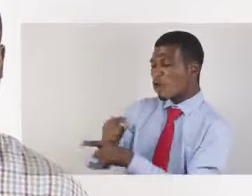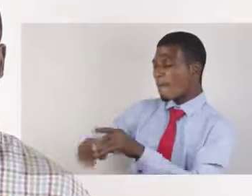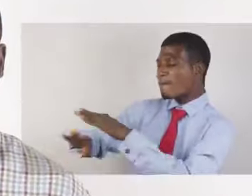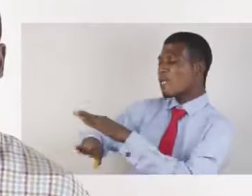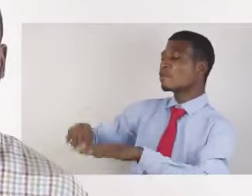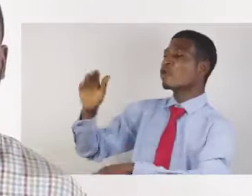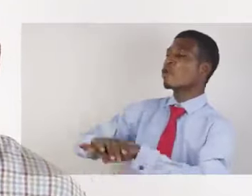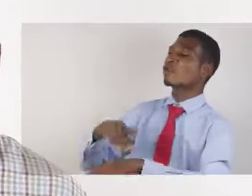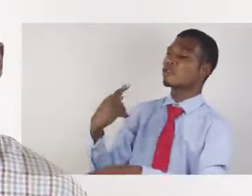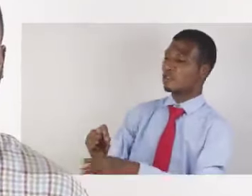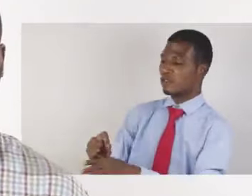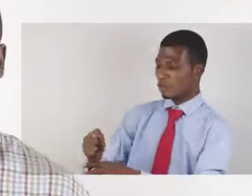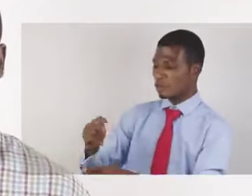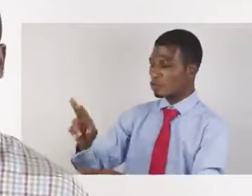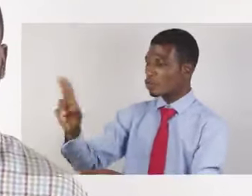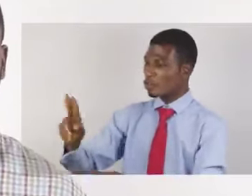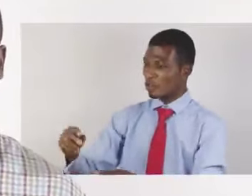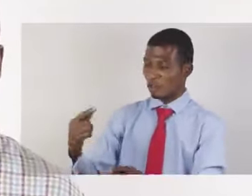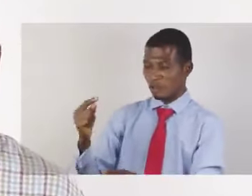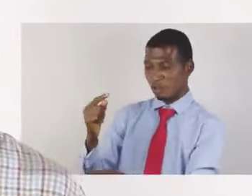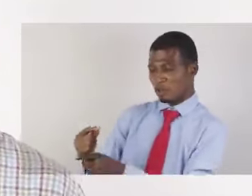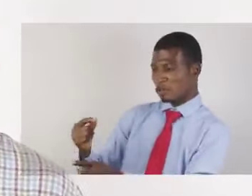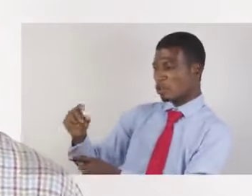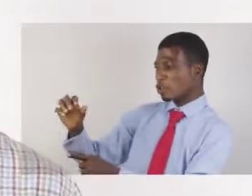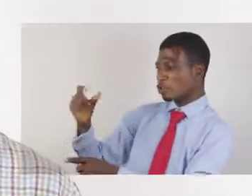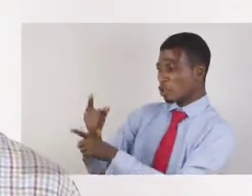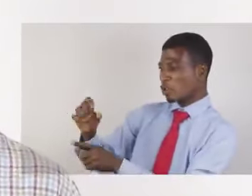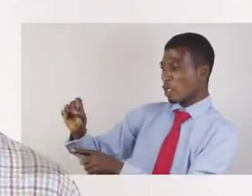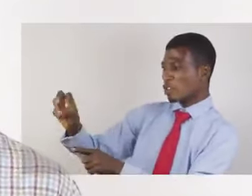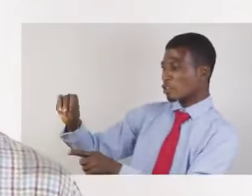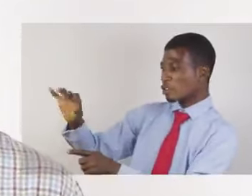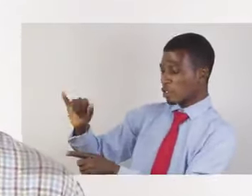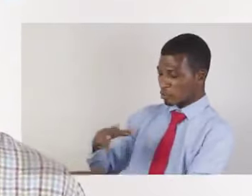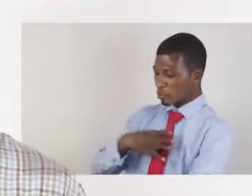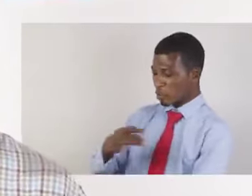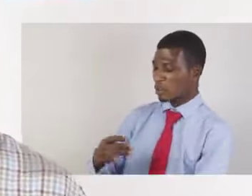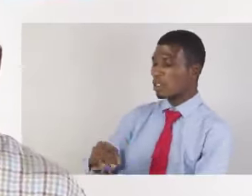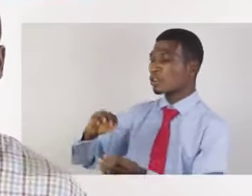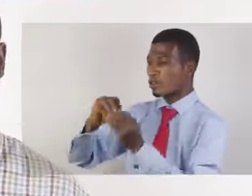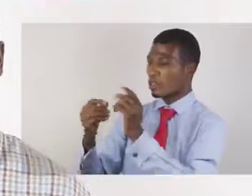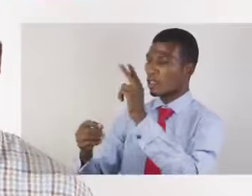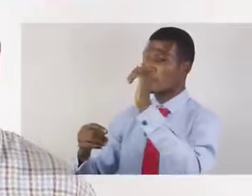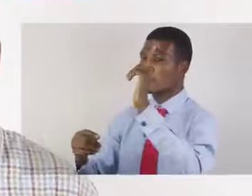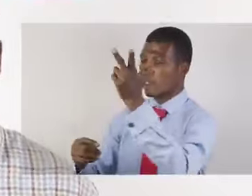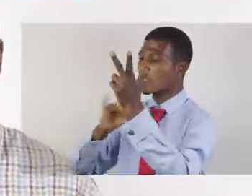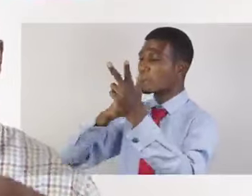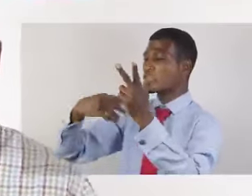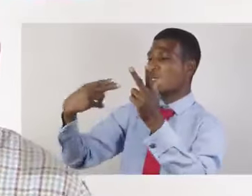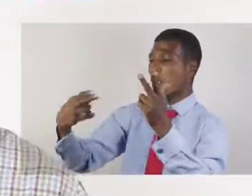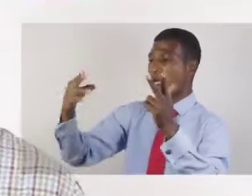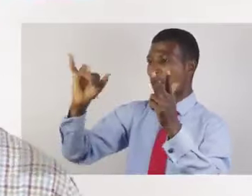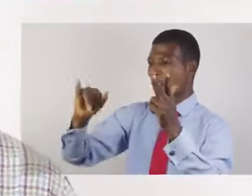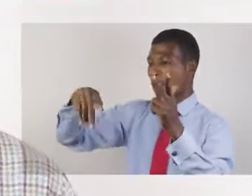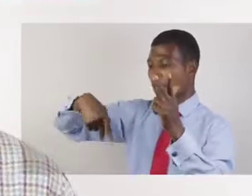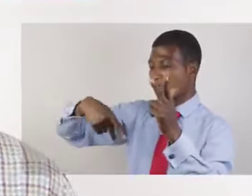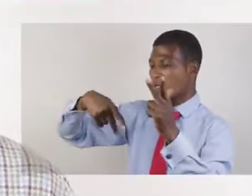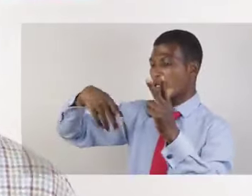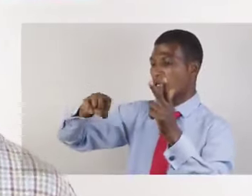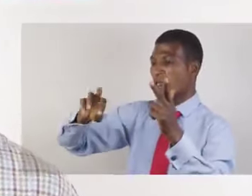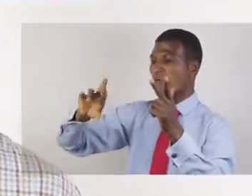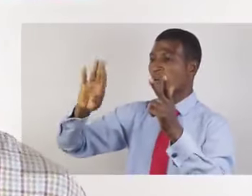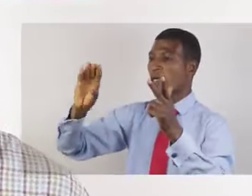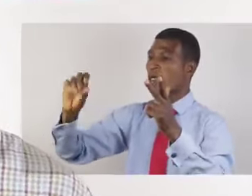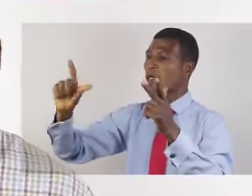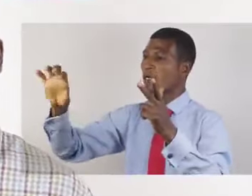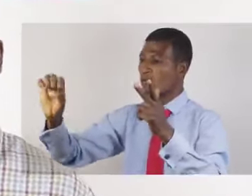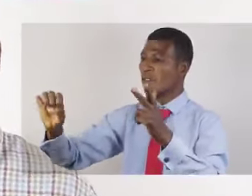can be differentiated from similes based on the use of as and like that similes use. Now,